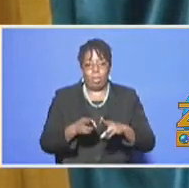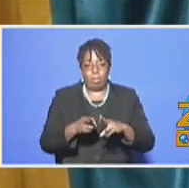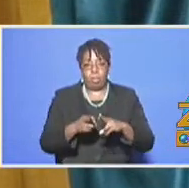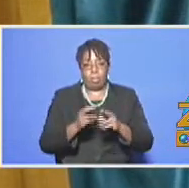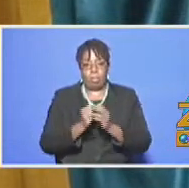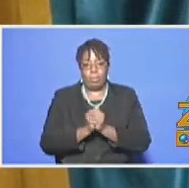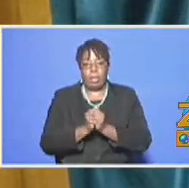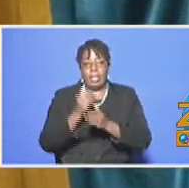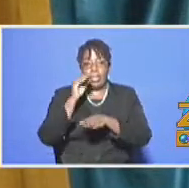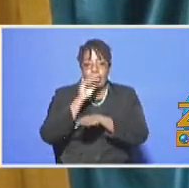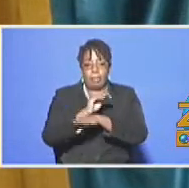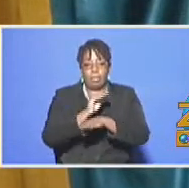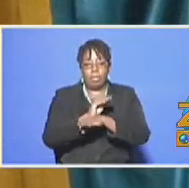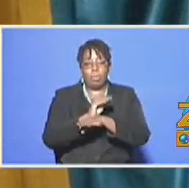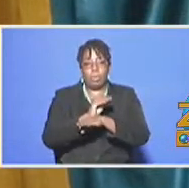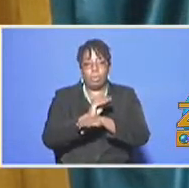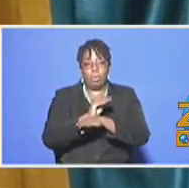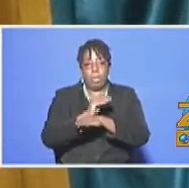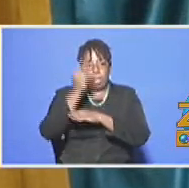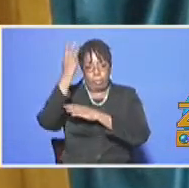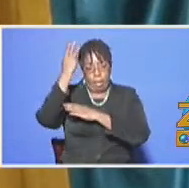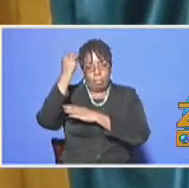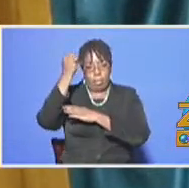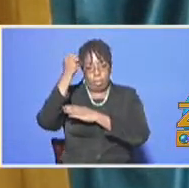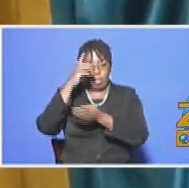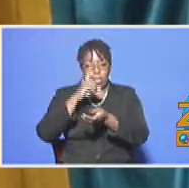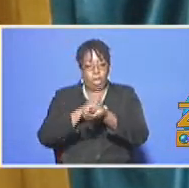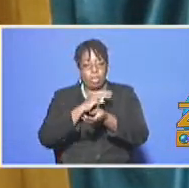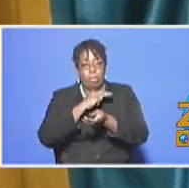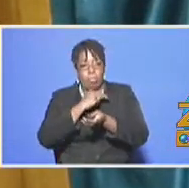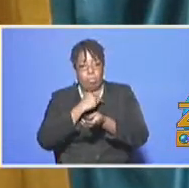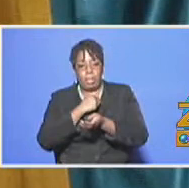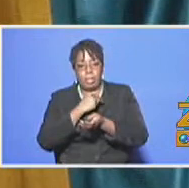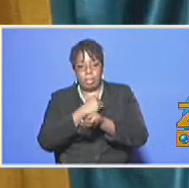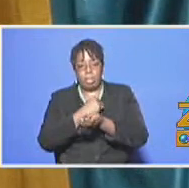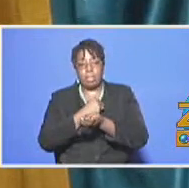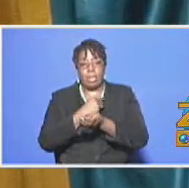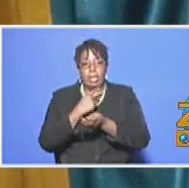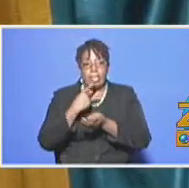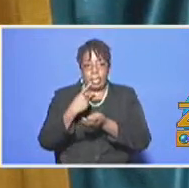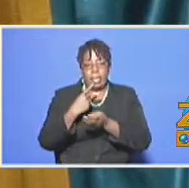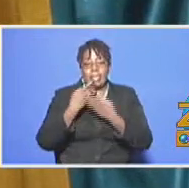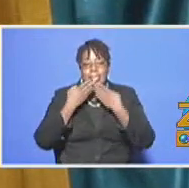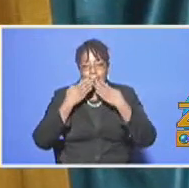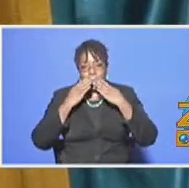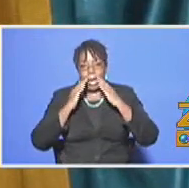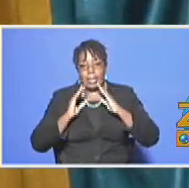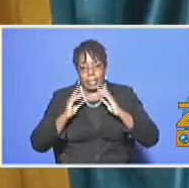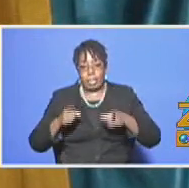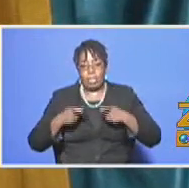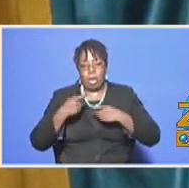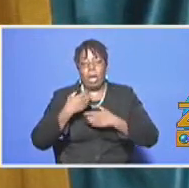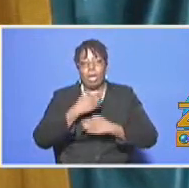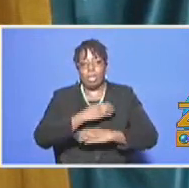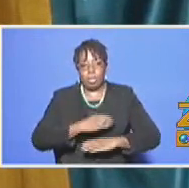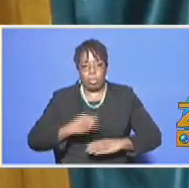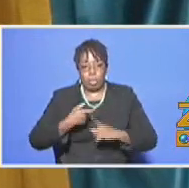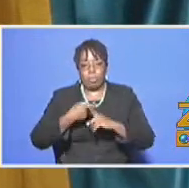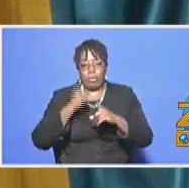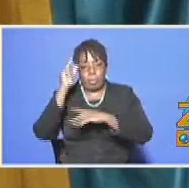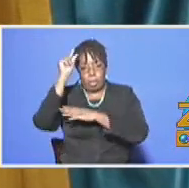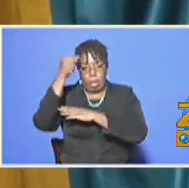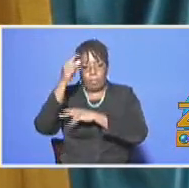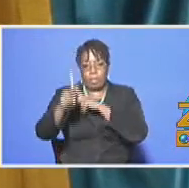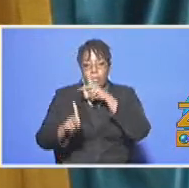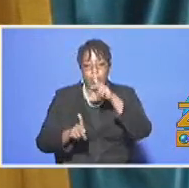afternoon, Prime Minister, the Most Honorable Dr. Hubert Minnis, expressed deep sadness and offered up condolences to the government and